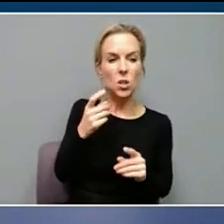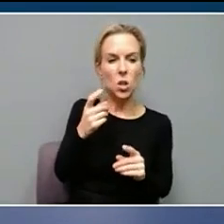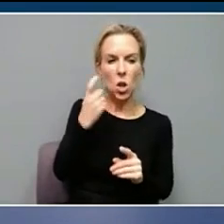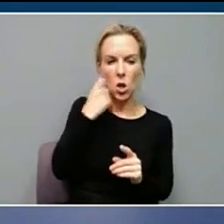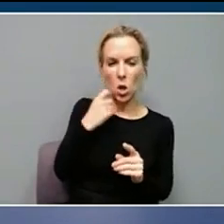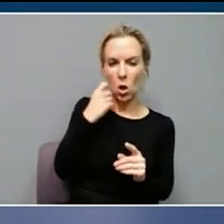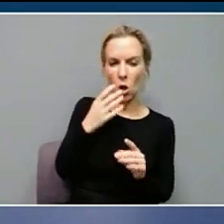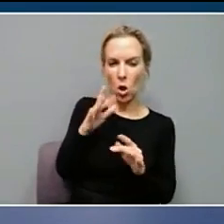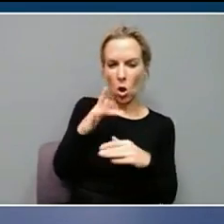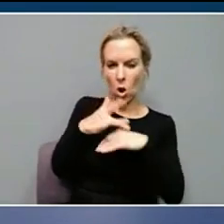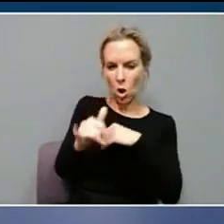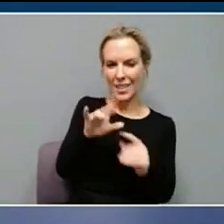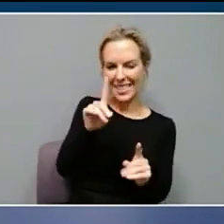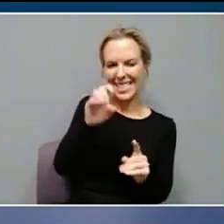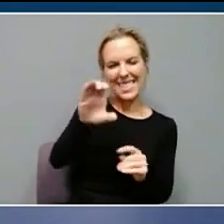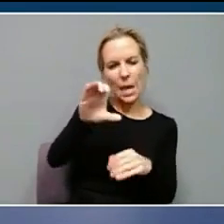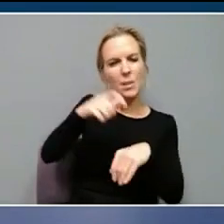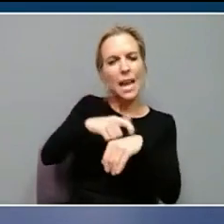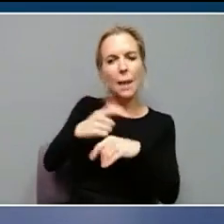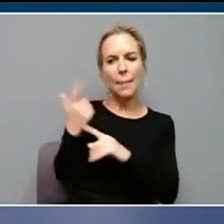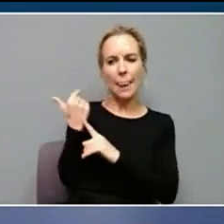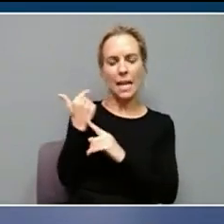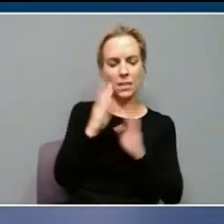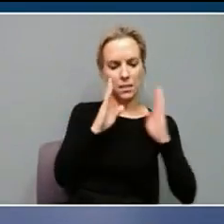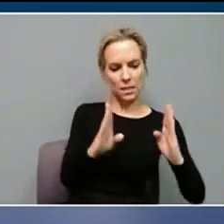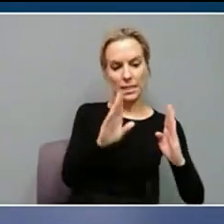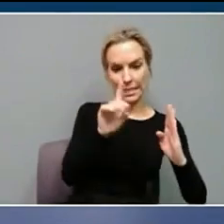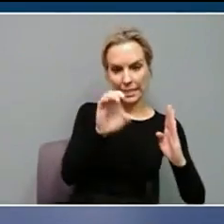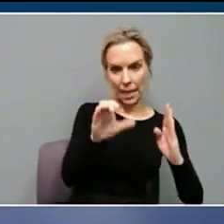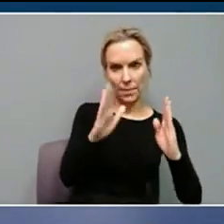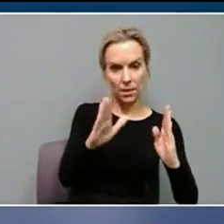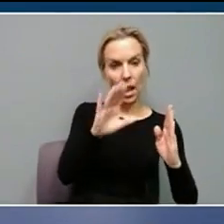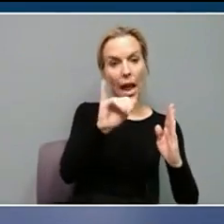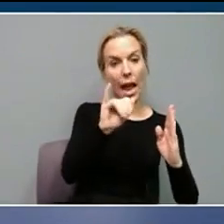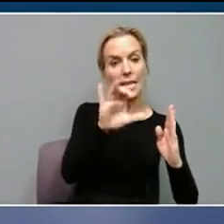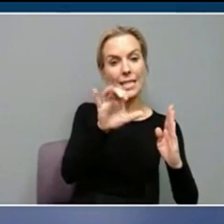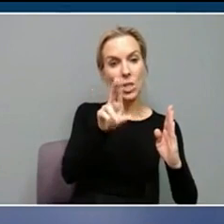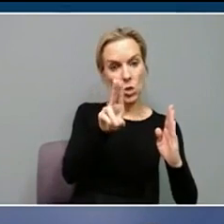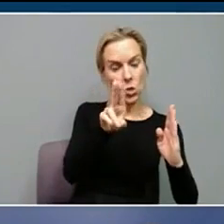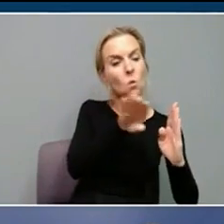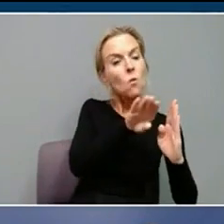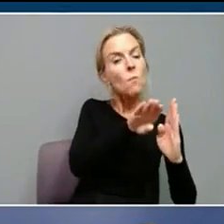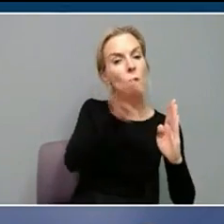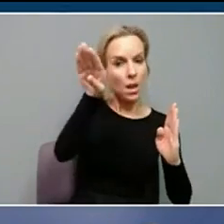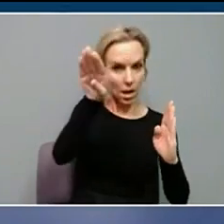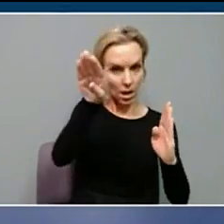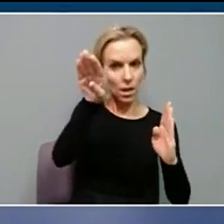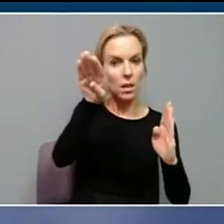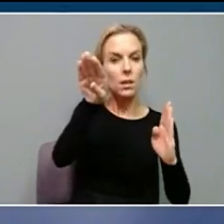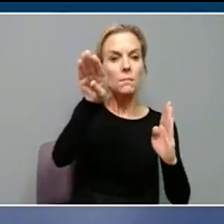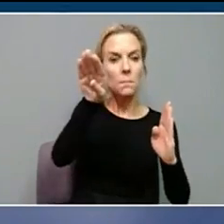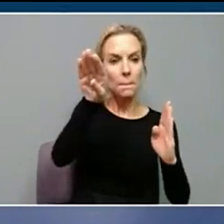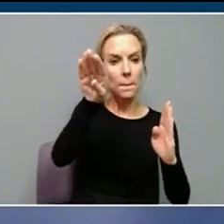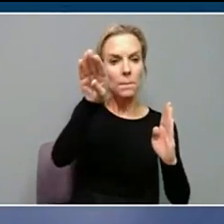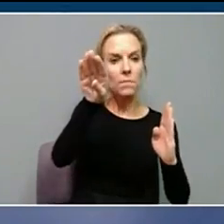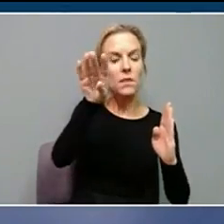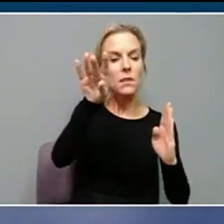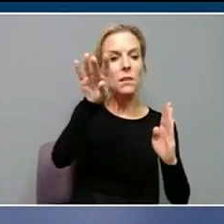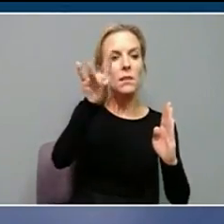that's that December time frame in the ICUs, right? And that peak, now move it. For the